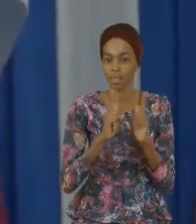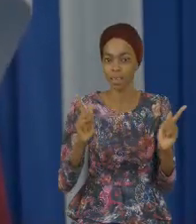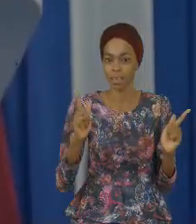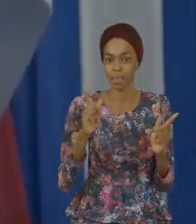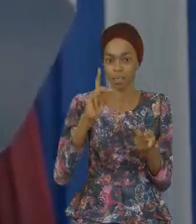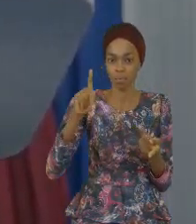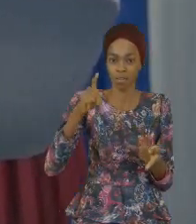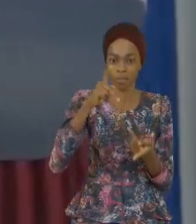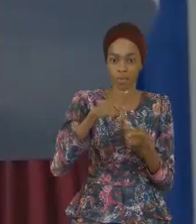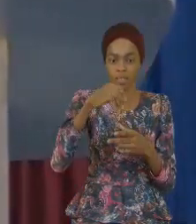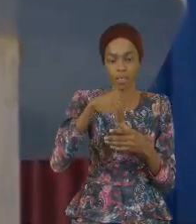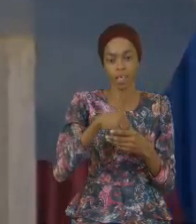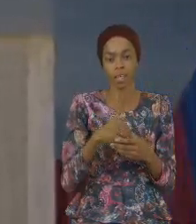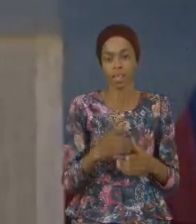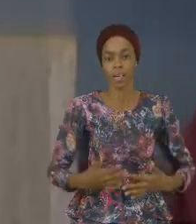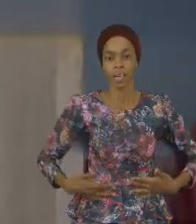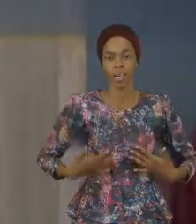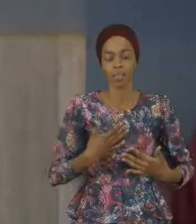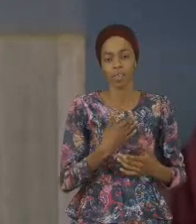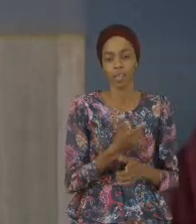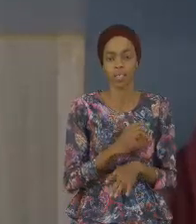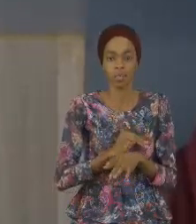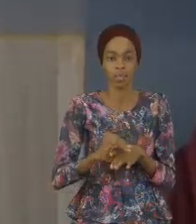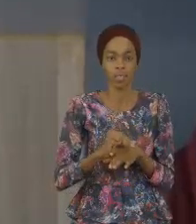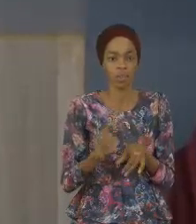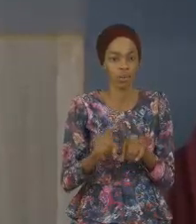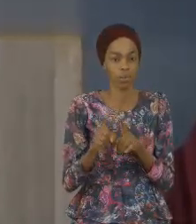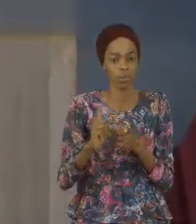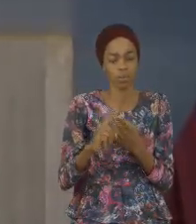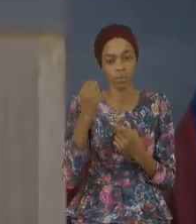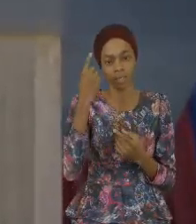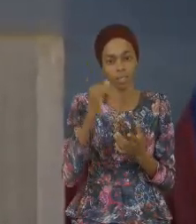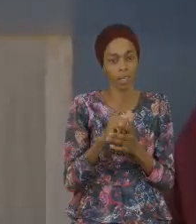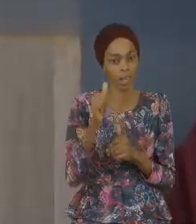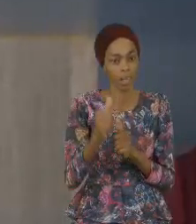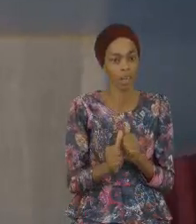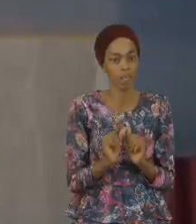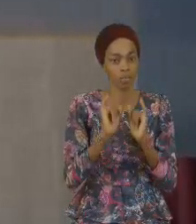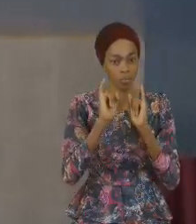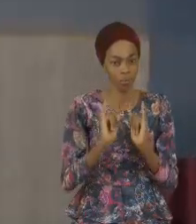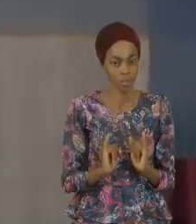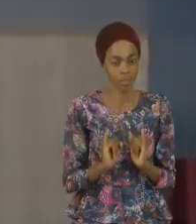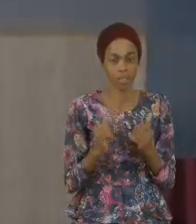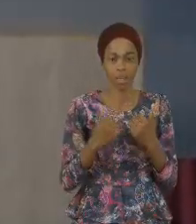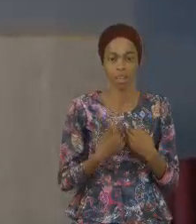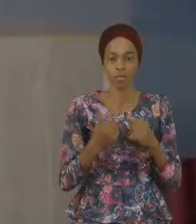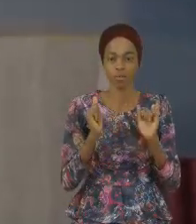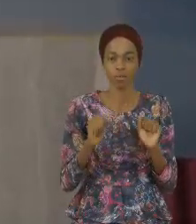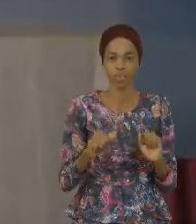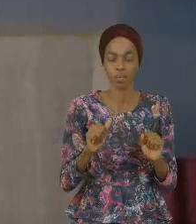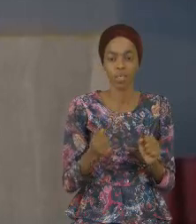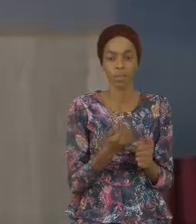And also to understand that every individual has the possibility, and we have the